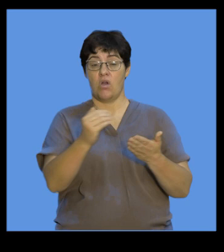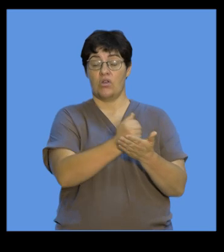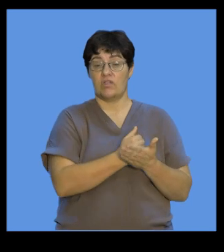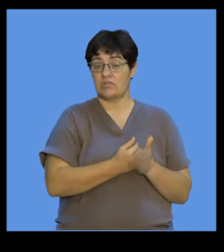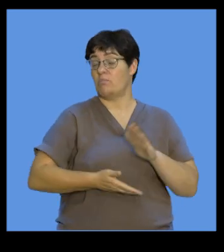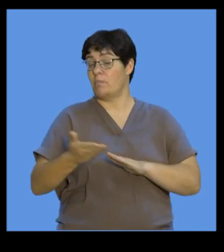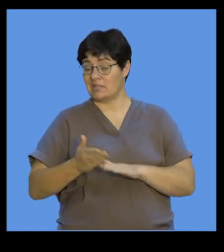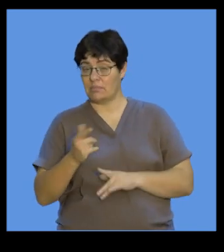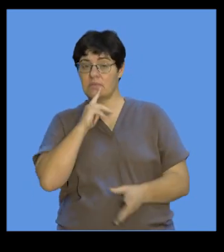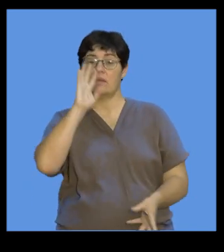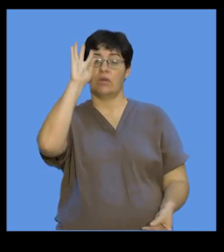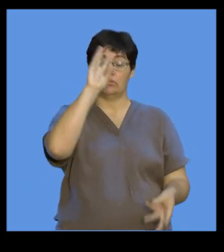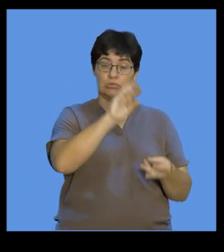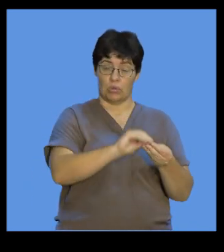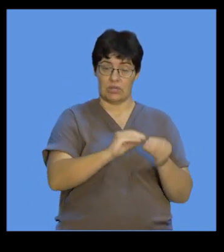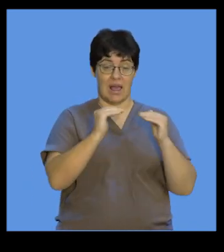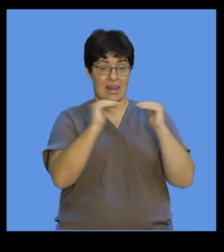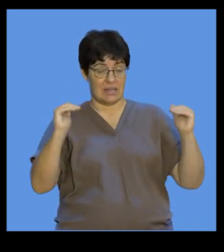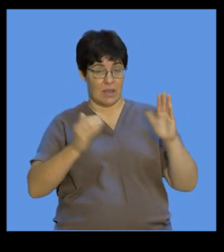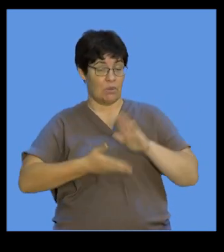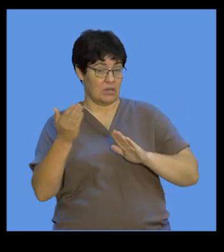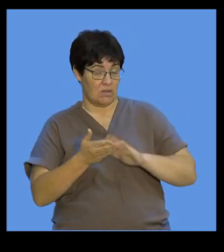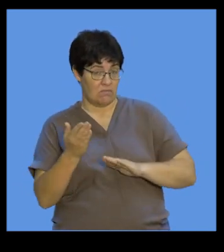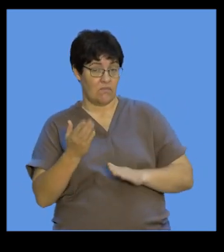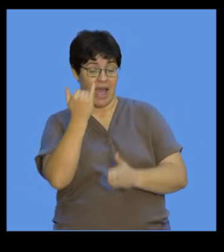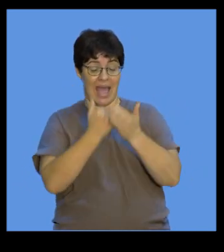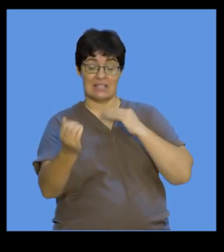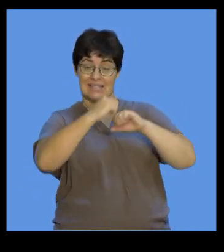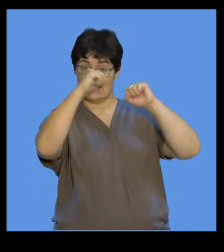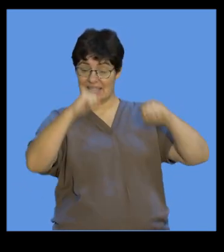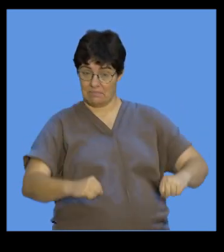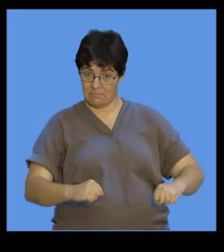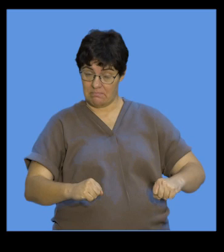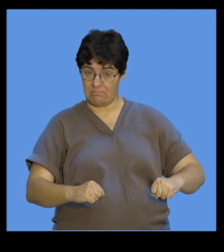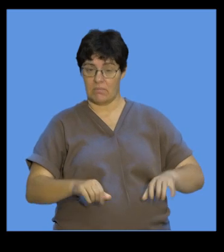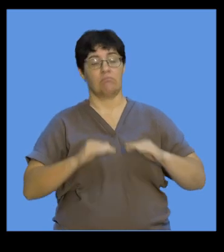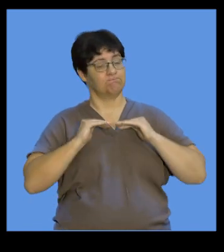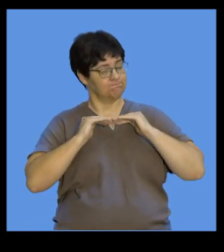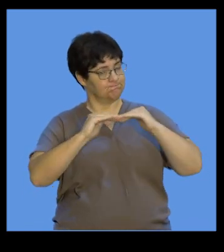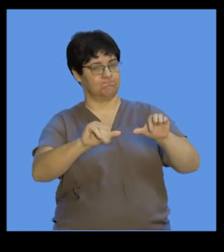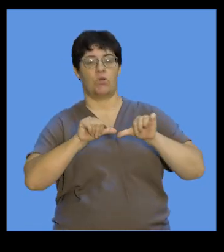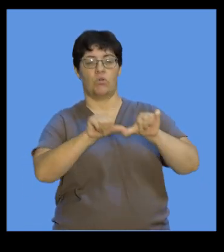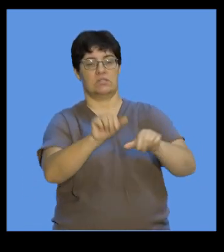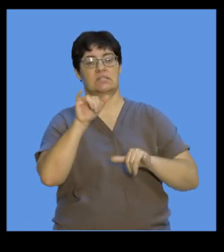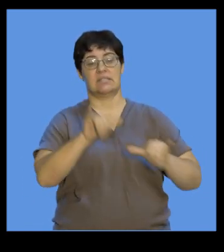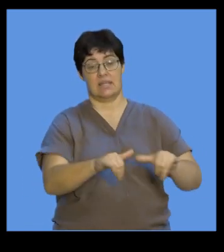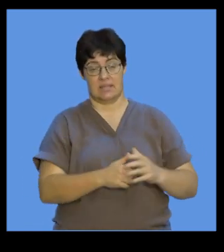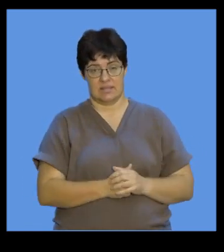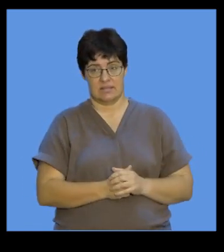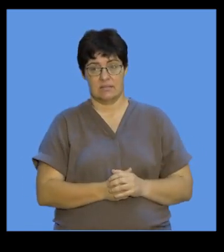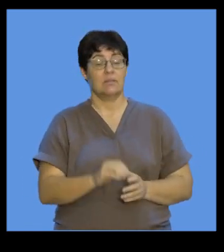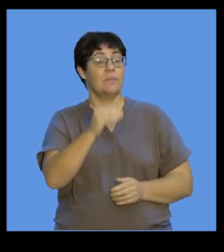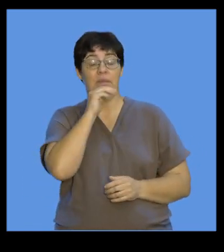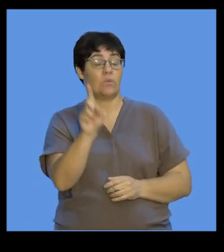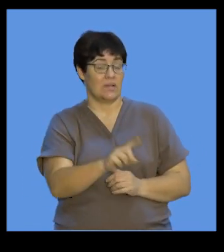total linear momentum of an isolated system remains constant, which then means, and I've just written